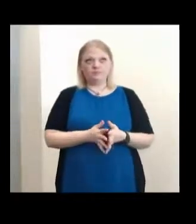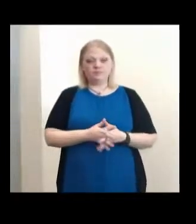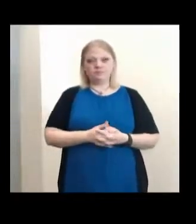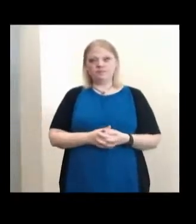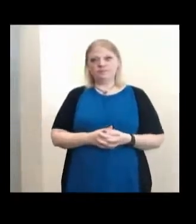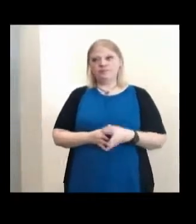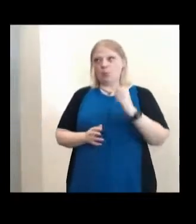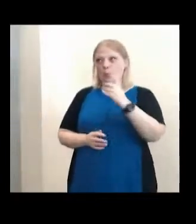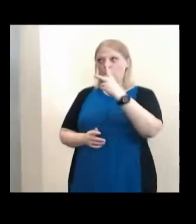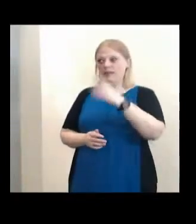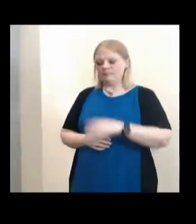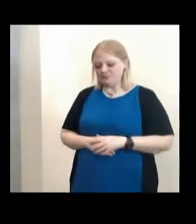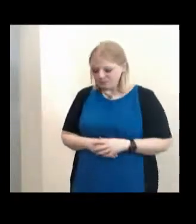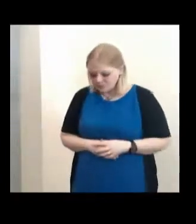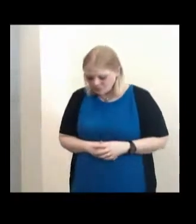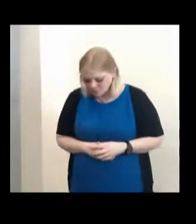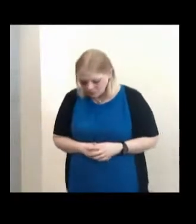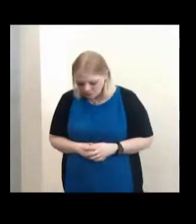Thanks.